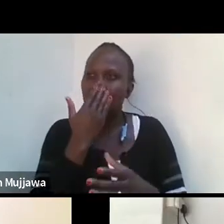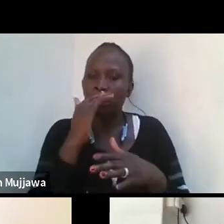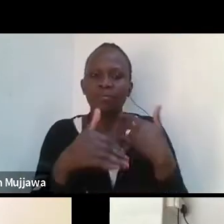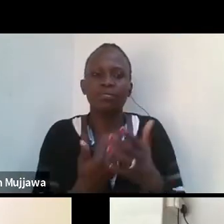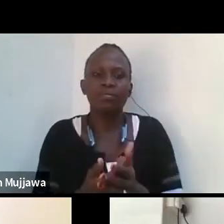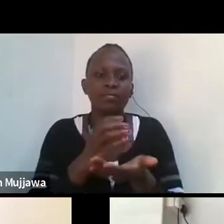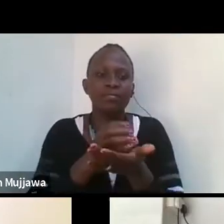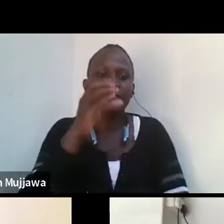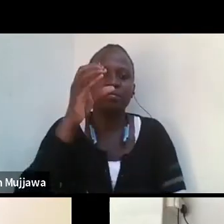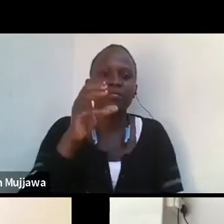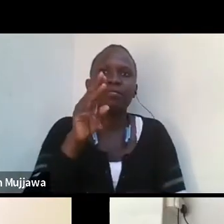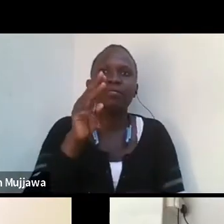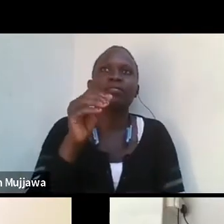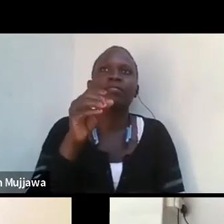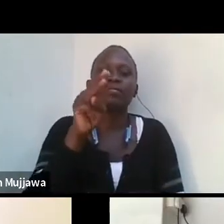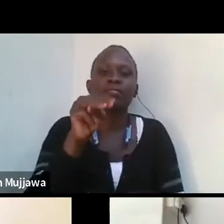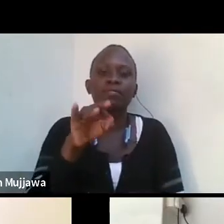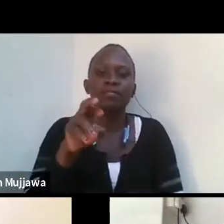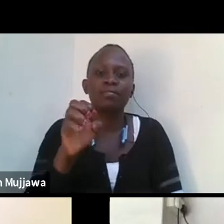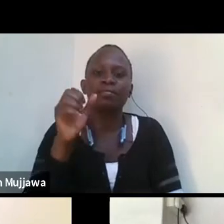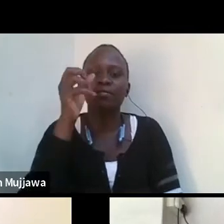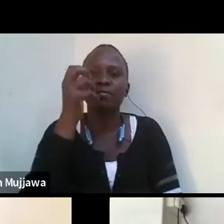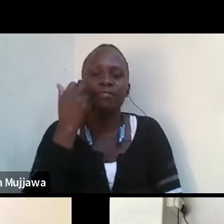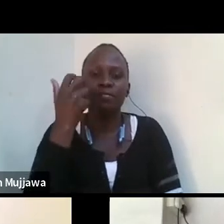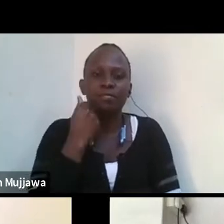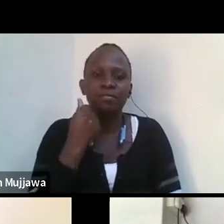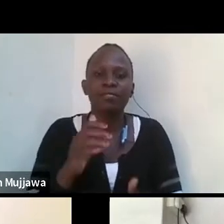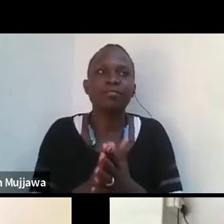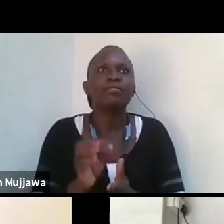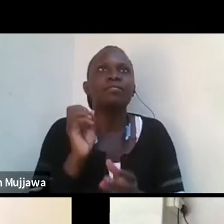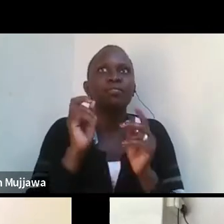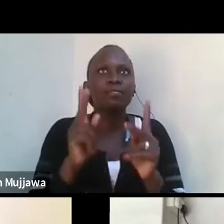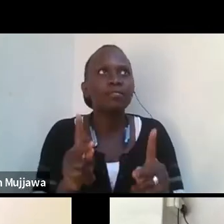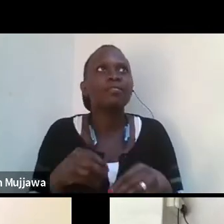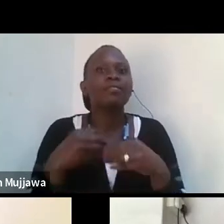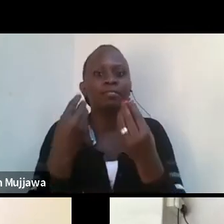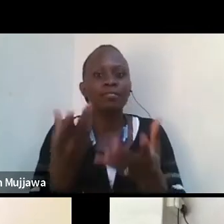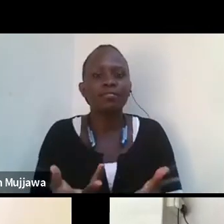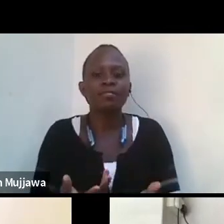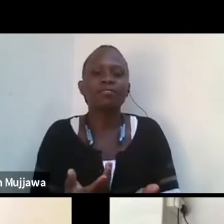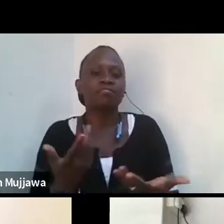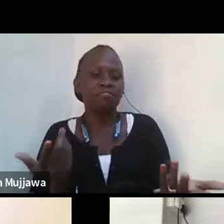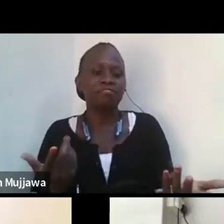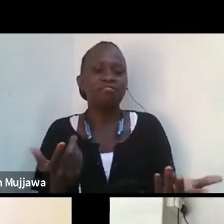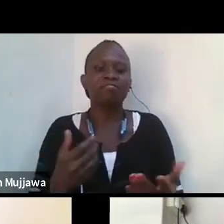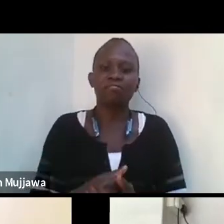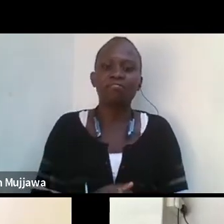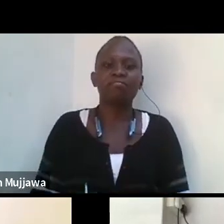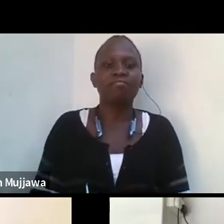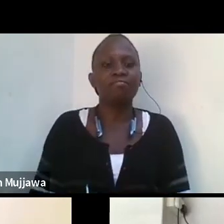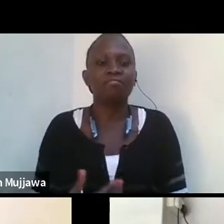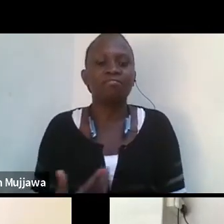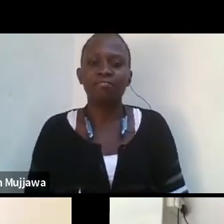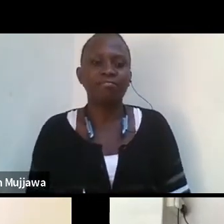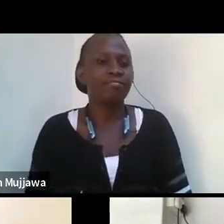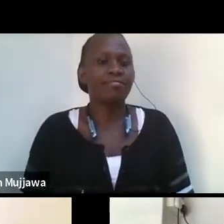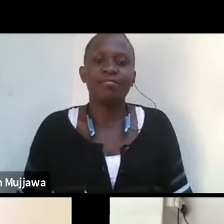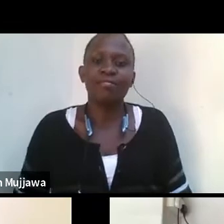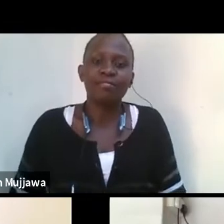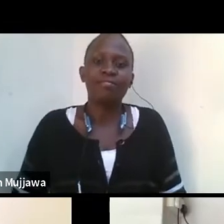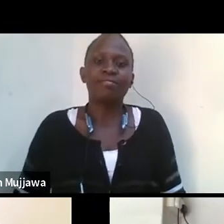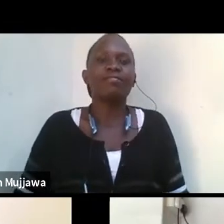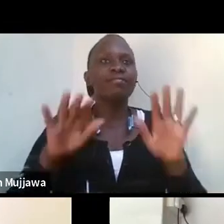know, I just know, okay, I'm giving them pleasure. So it is absolutely very, very cool.